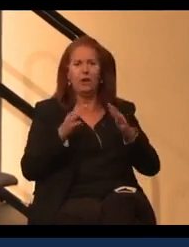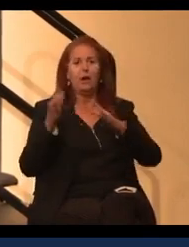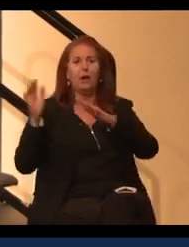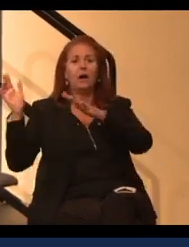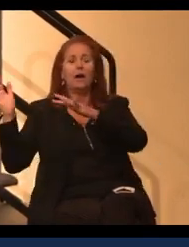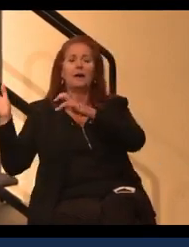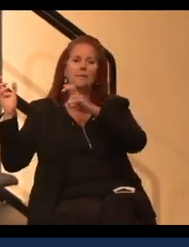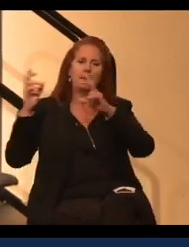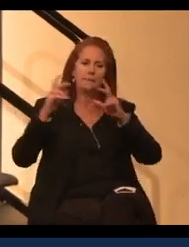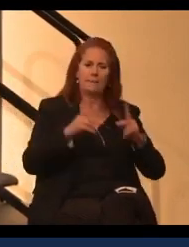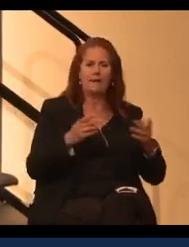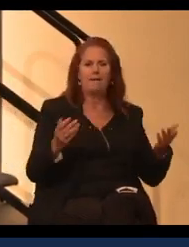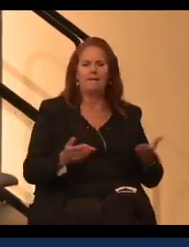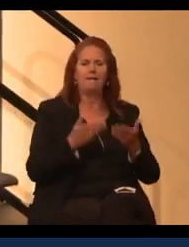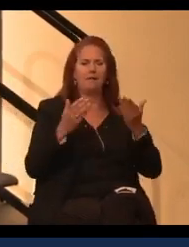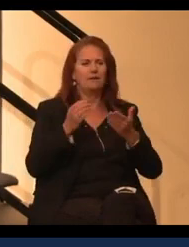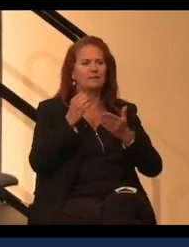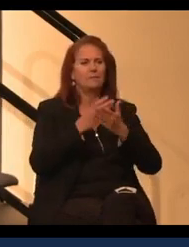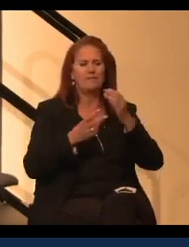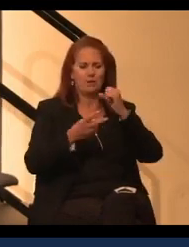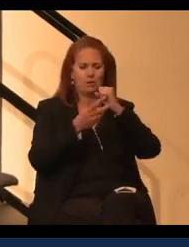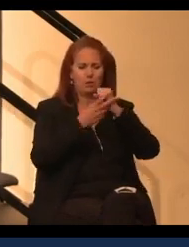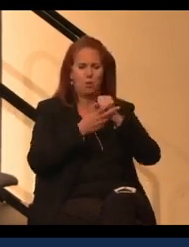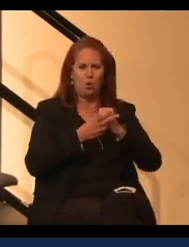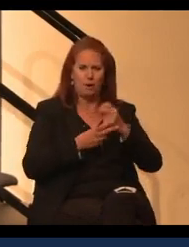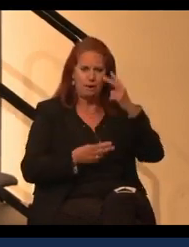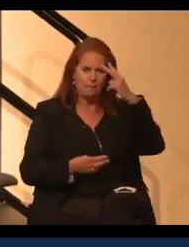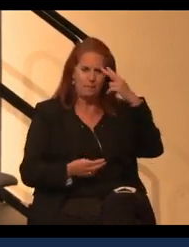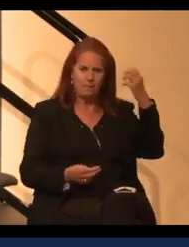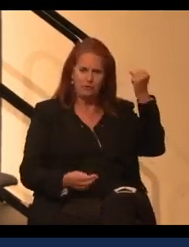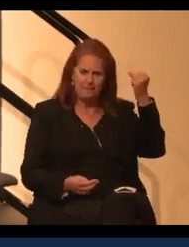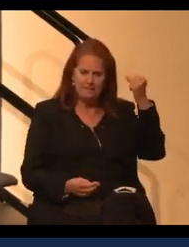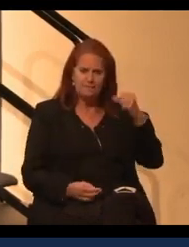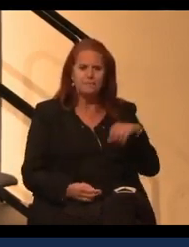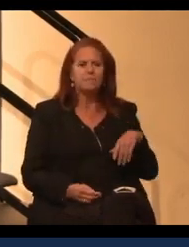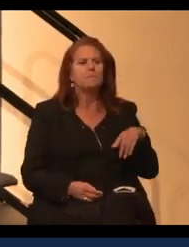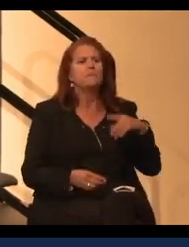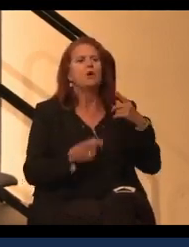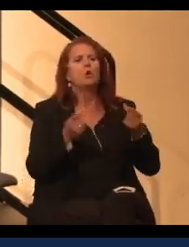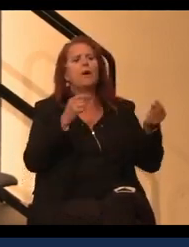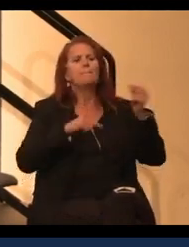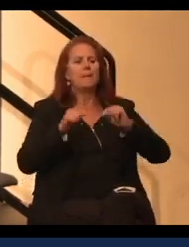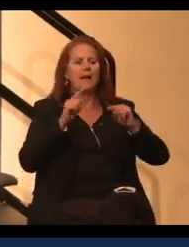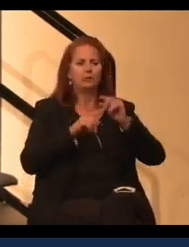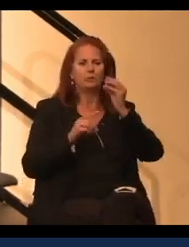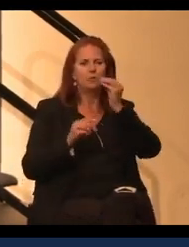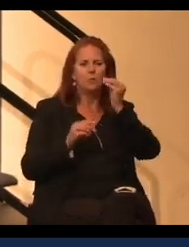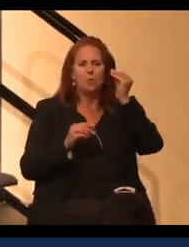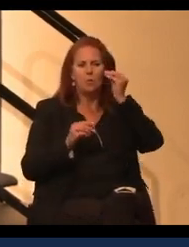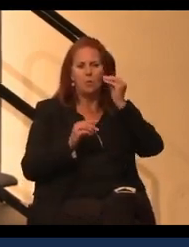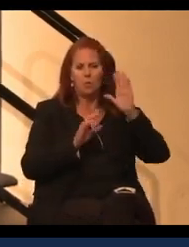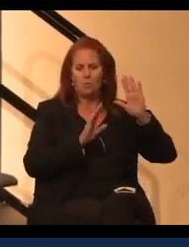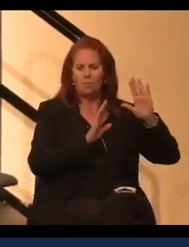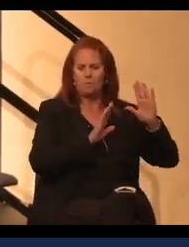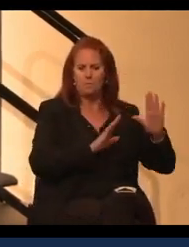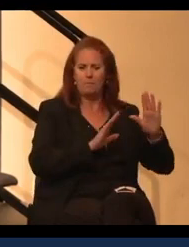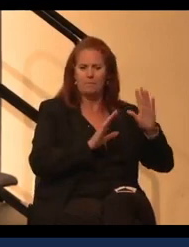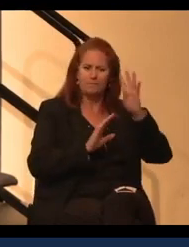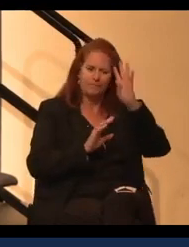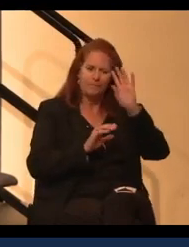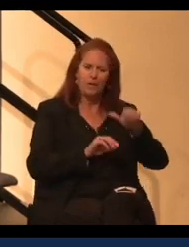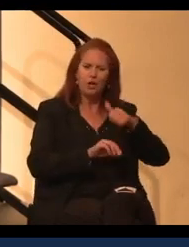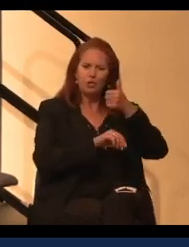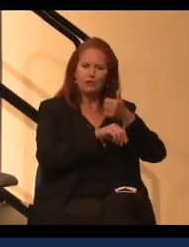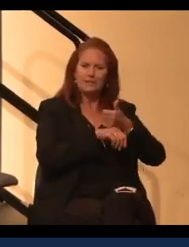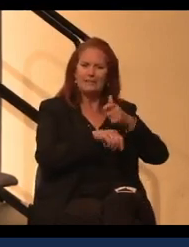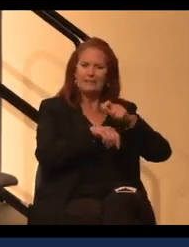here and some of the stored memories here. Sometimes going back to one's home conjures up almost a